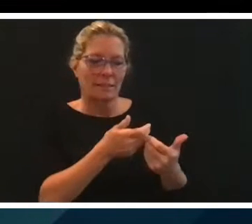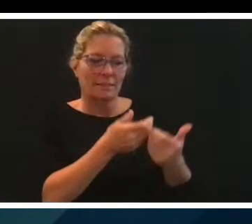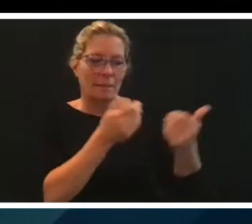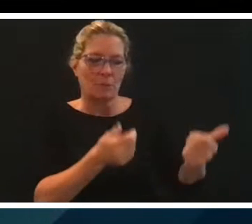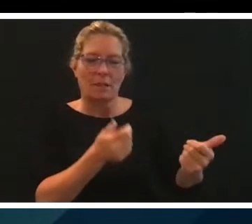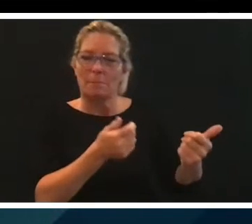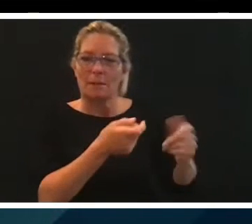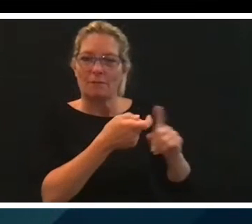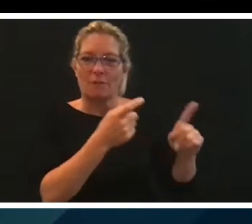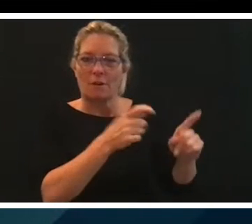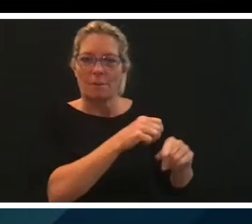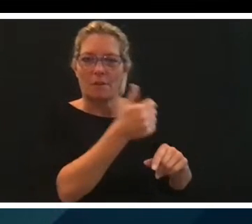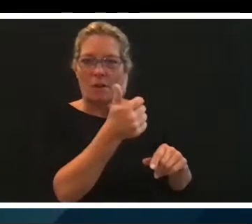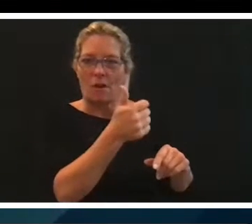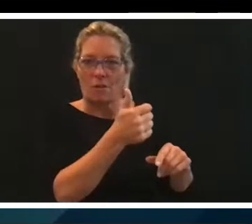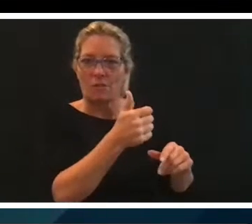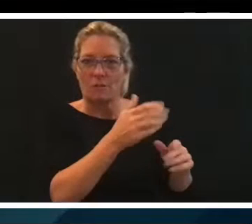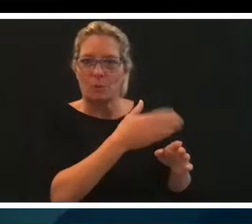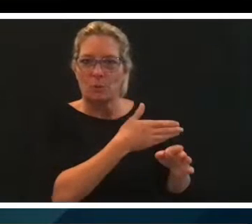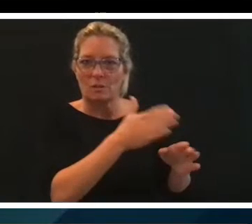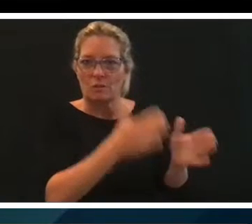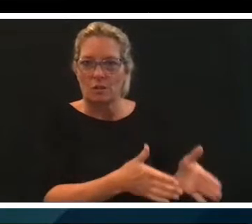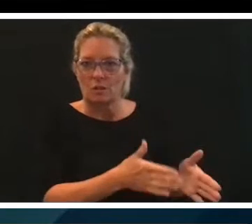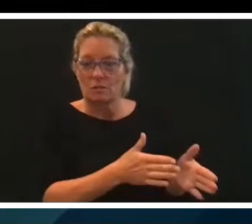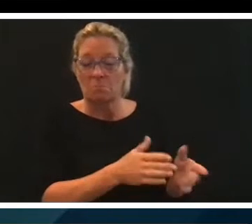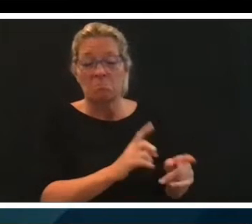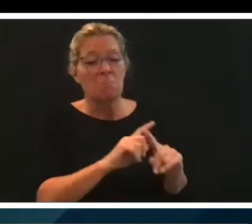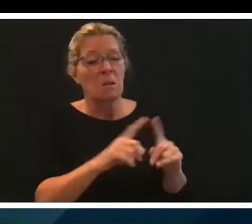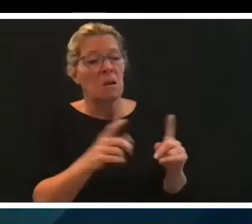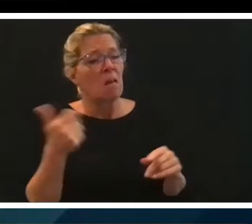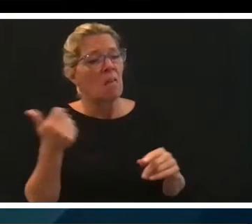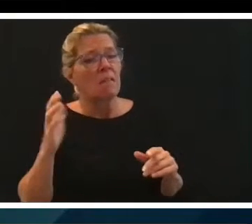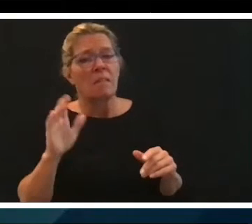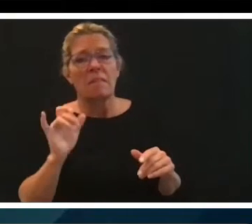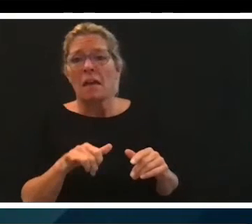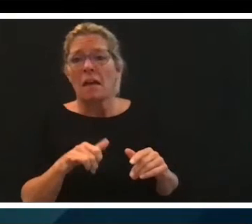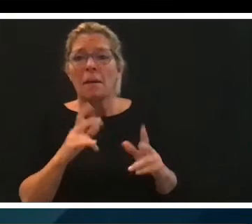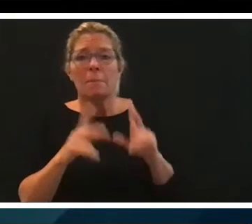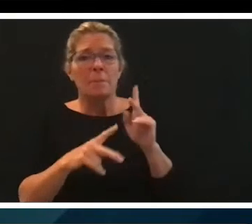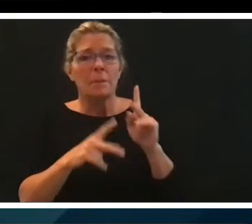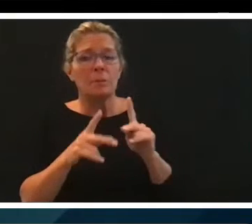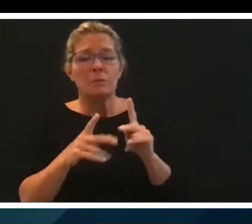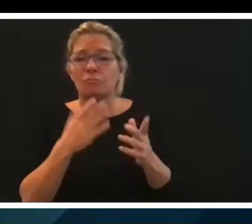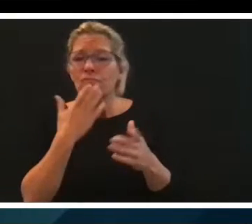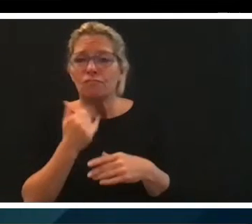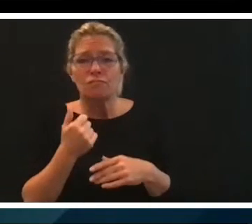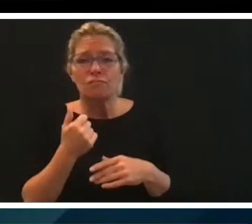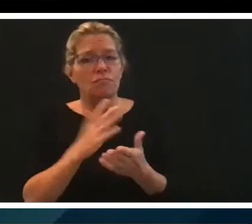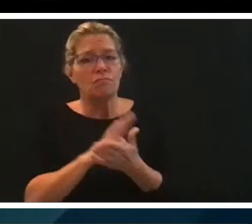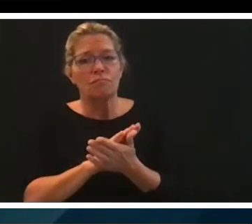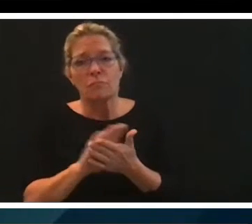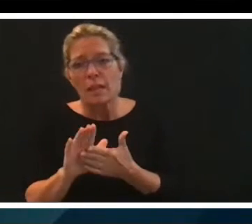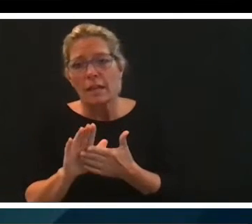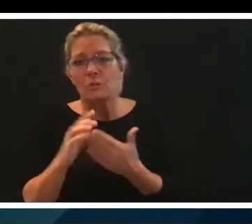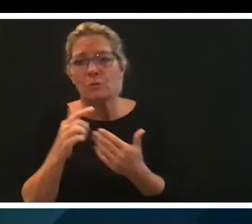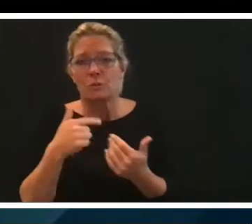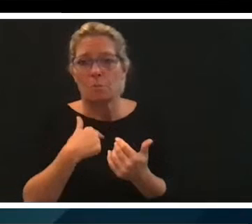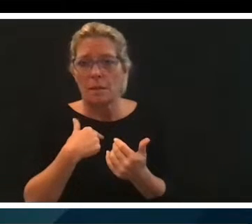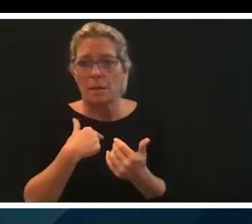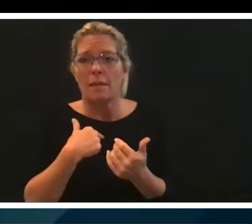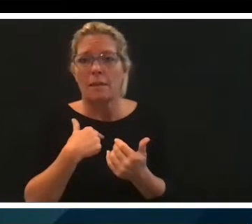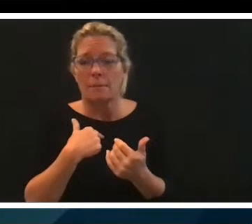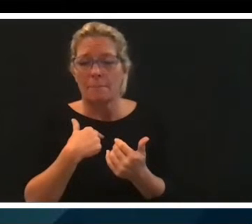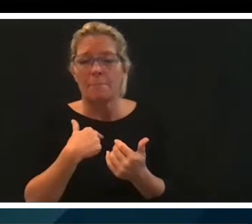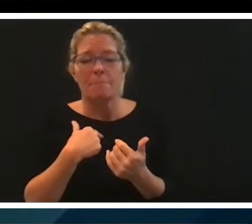everybody else. Other than that, people were very good to me. A lot of people, you know, took being my friend as